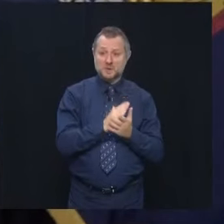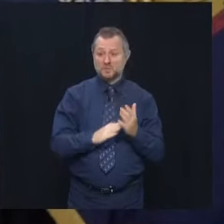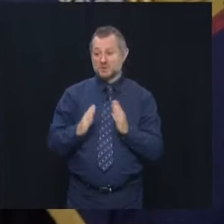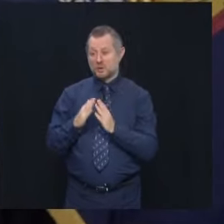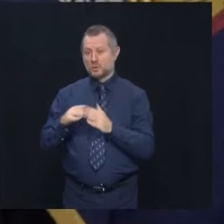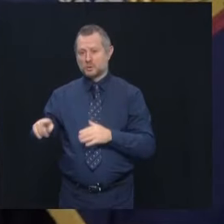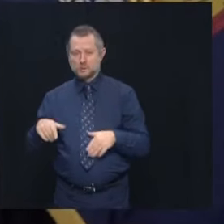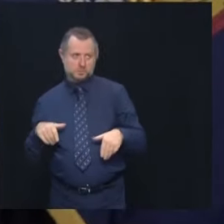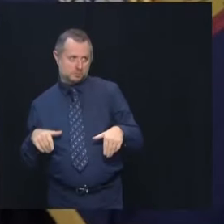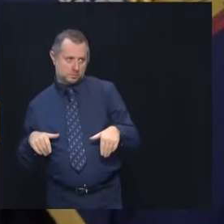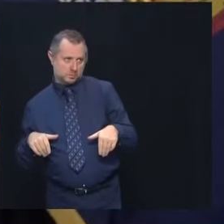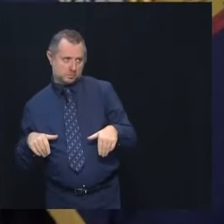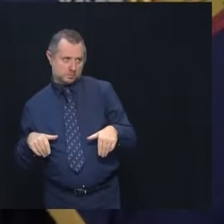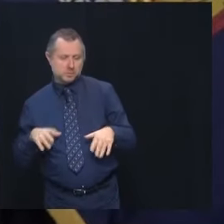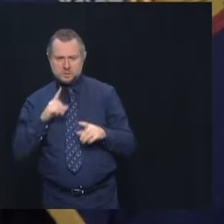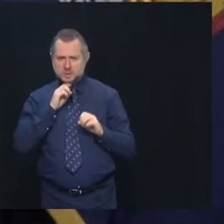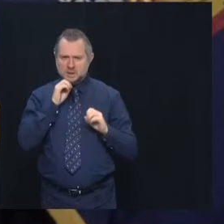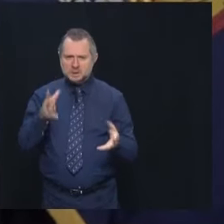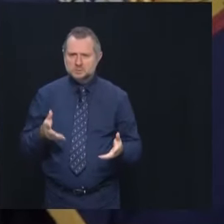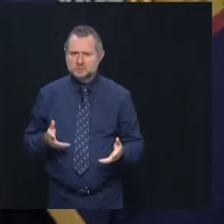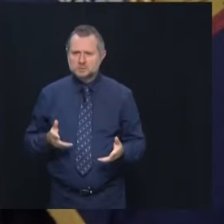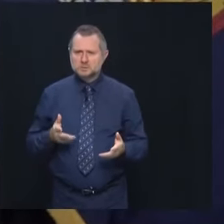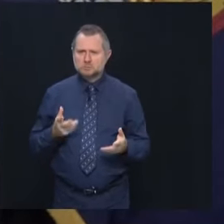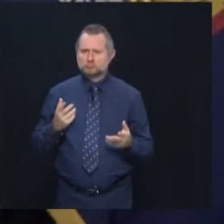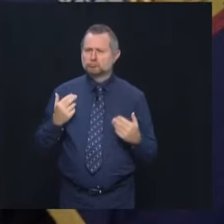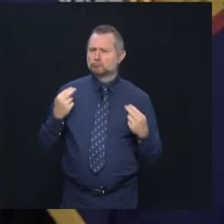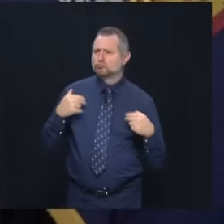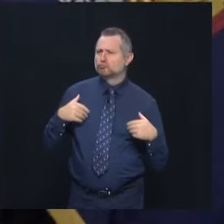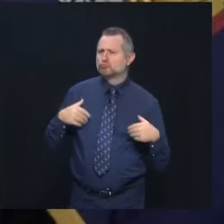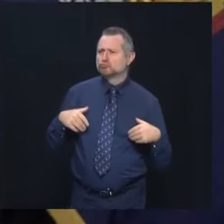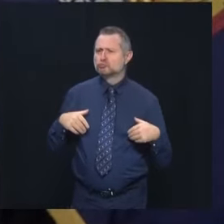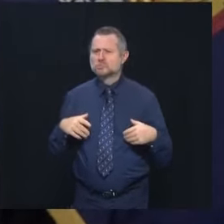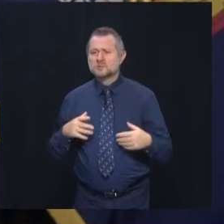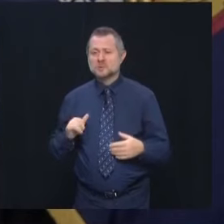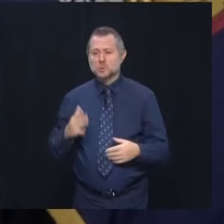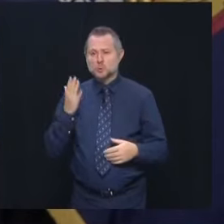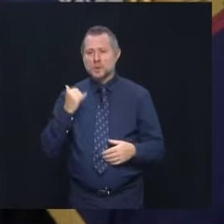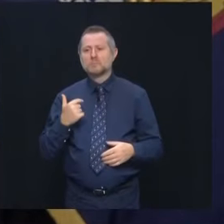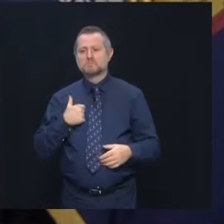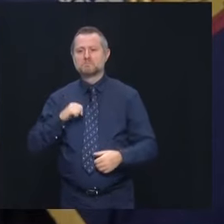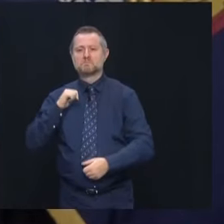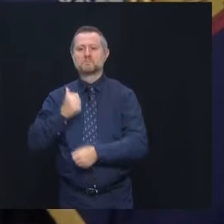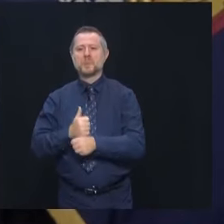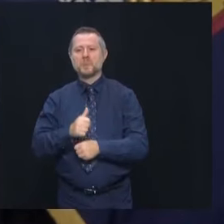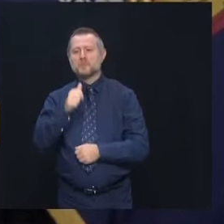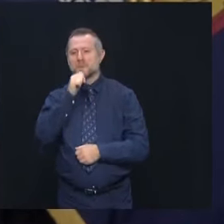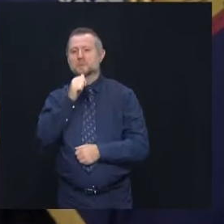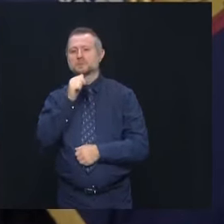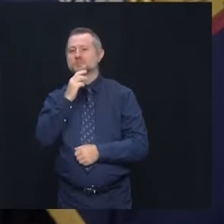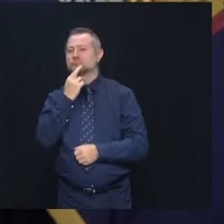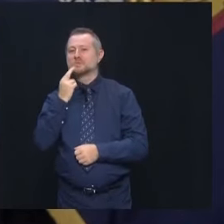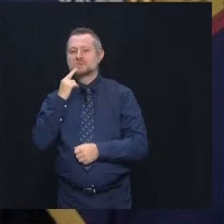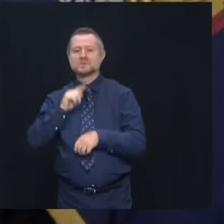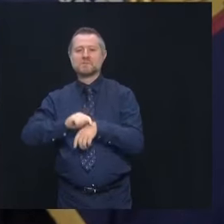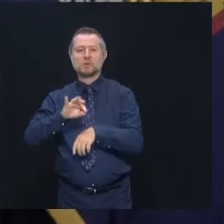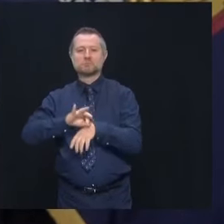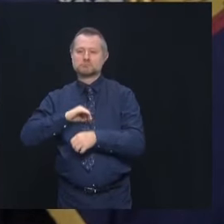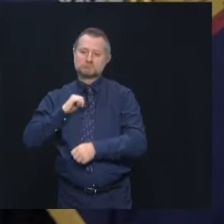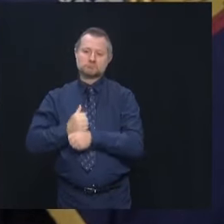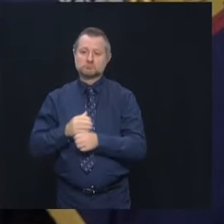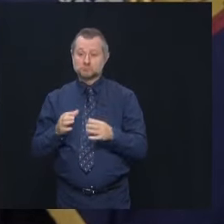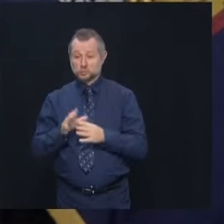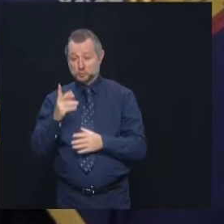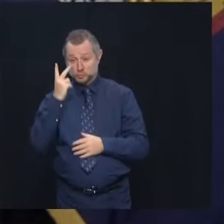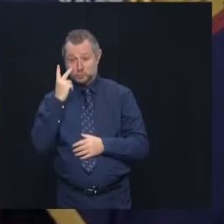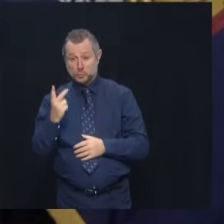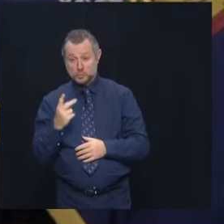reluctant. And that's why I had to do the bar and restaurant task force. I mean, how many times did you sit here and I